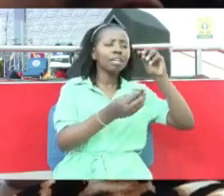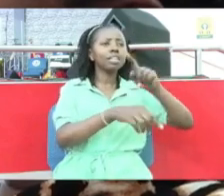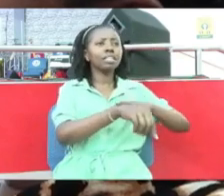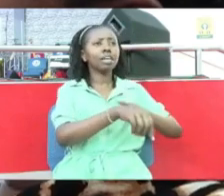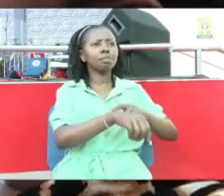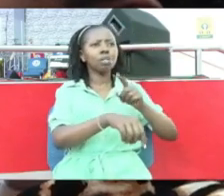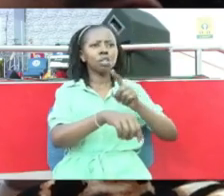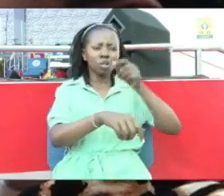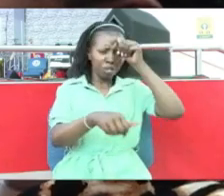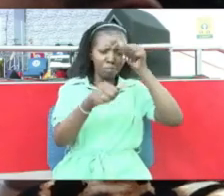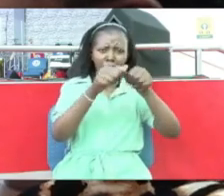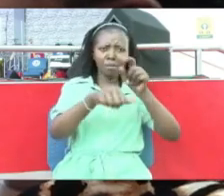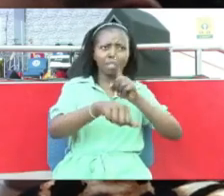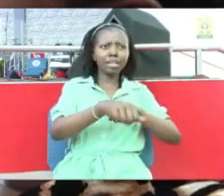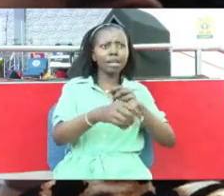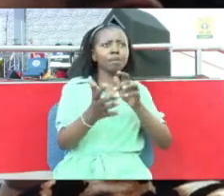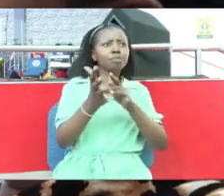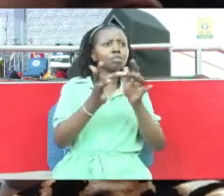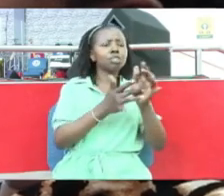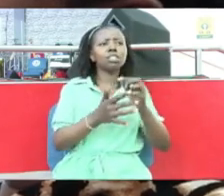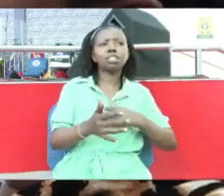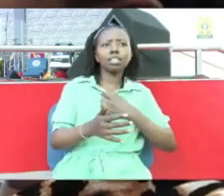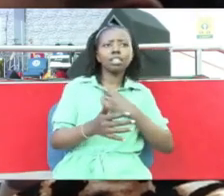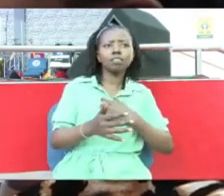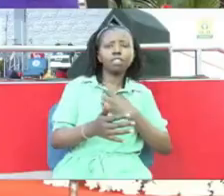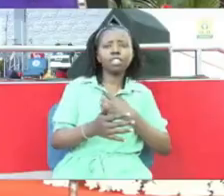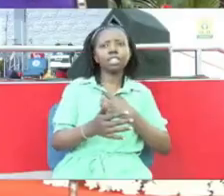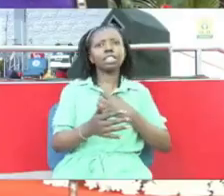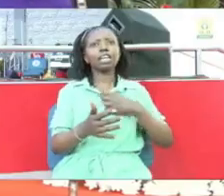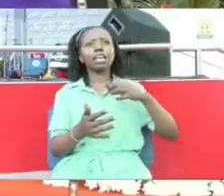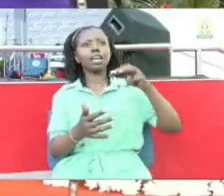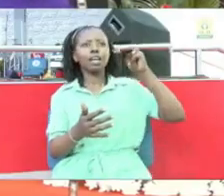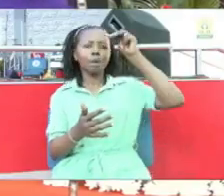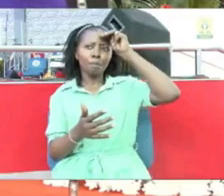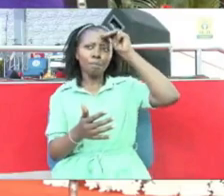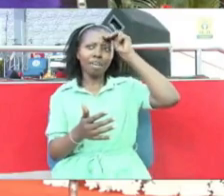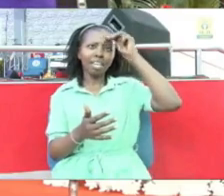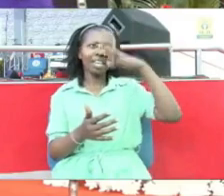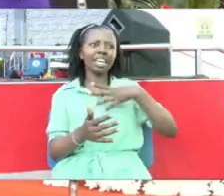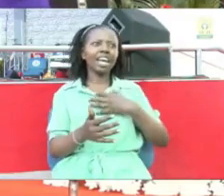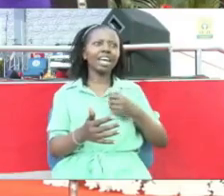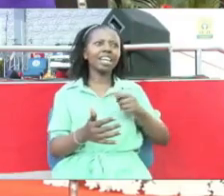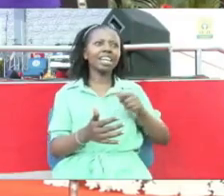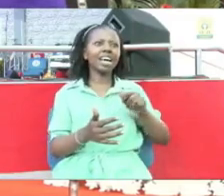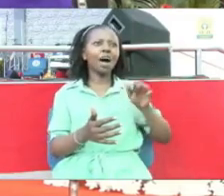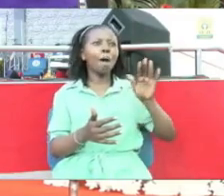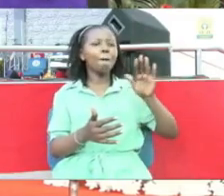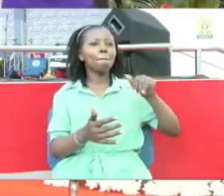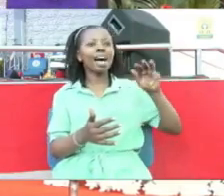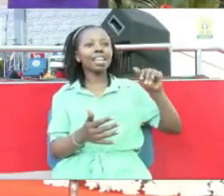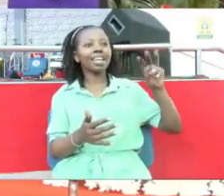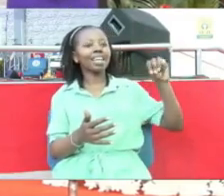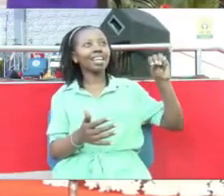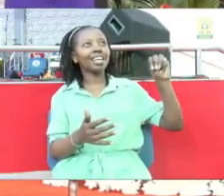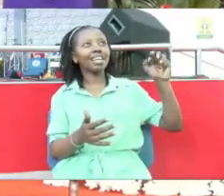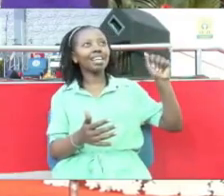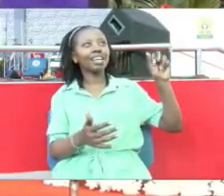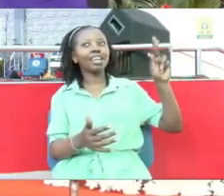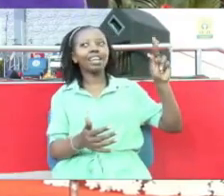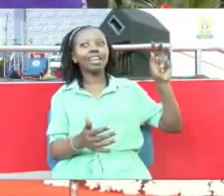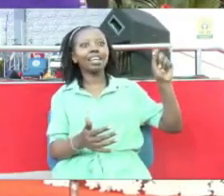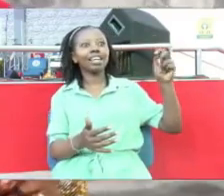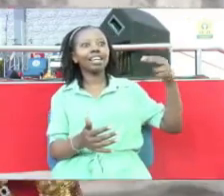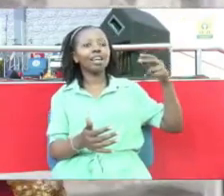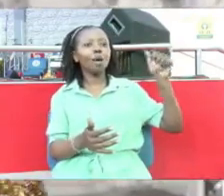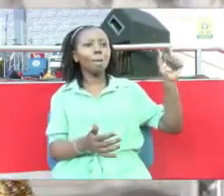when Jesus visited Mary and Martha? Wakati Mungu Yesu aliweza kutembelea Maria na